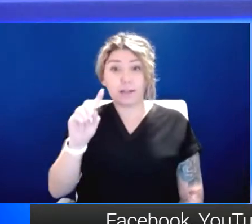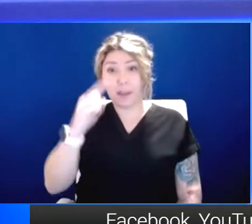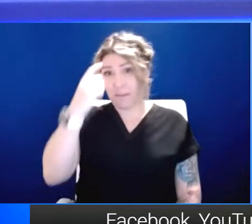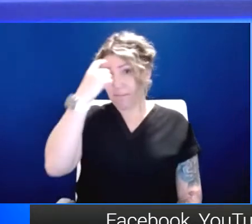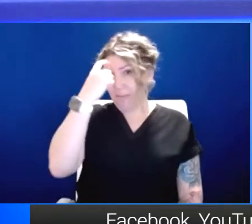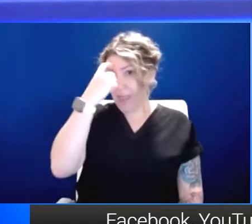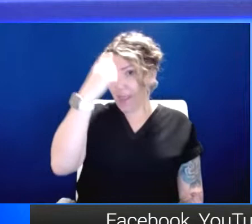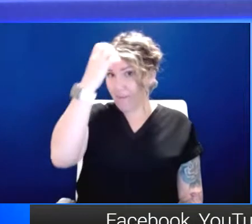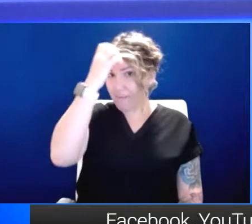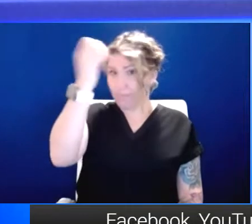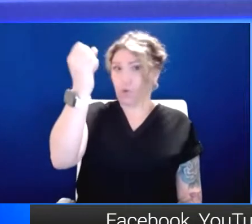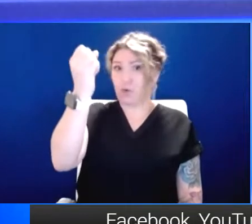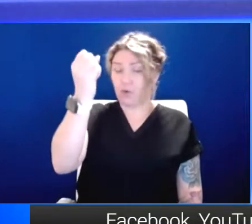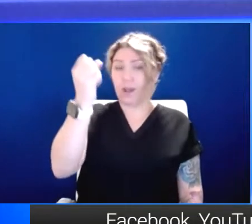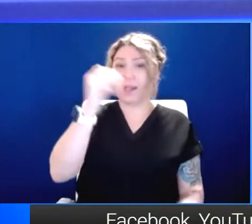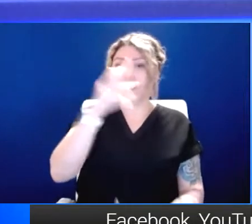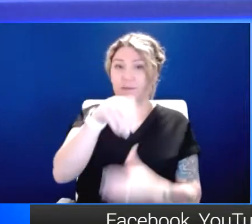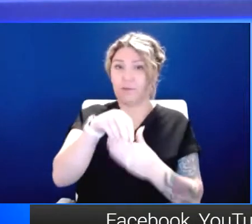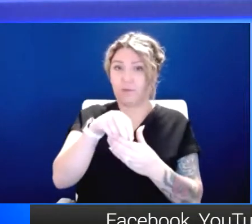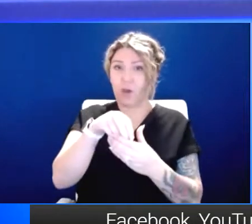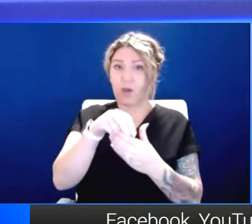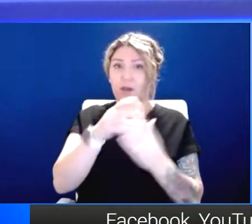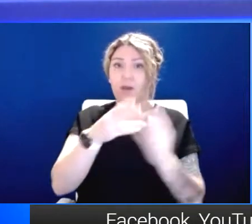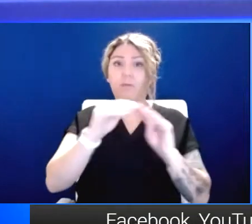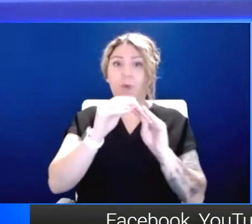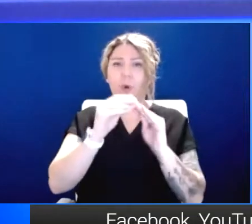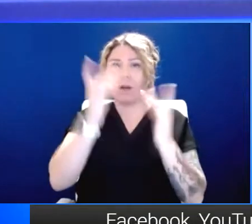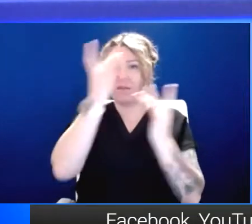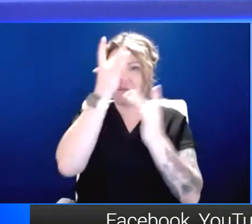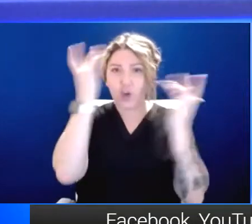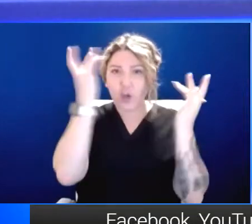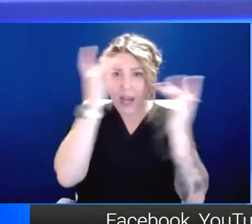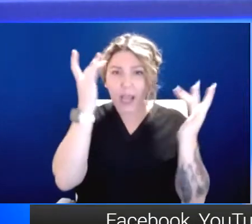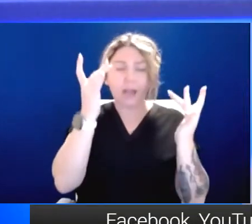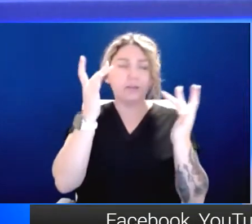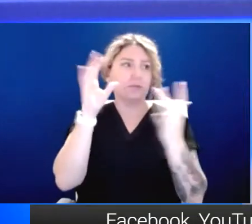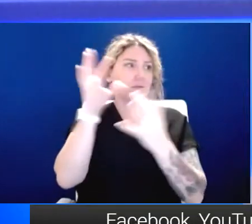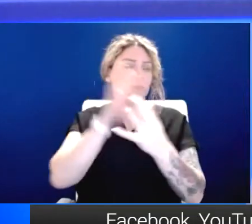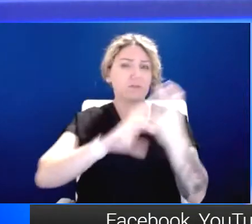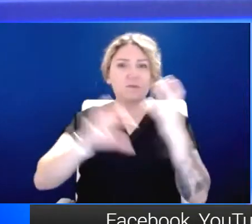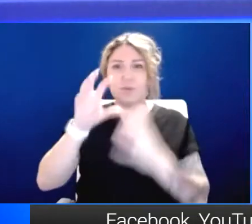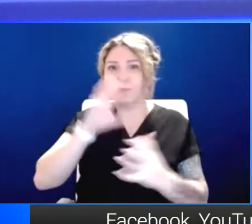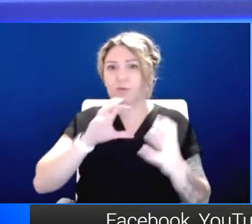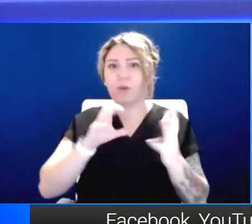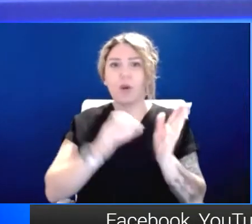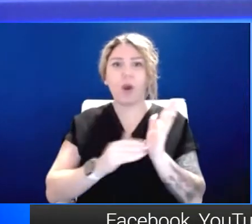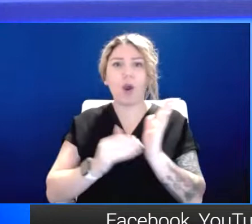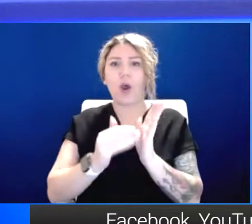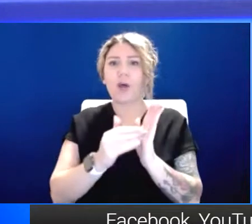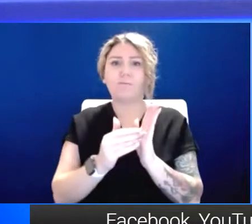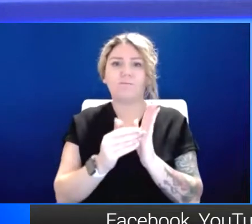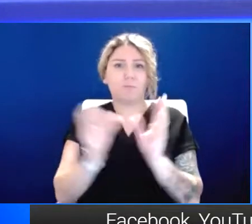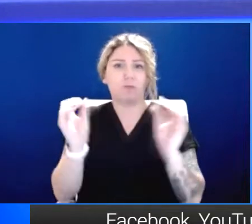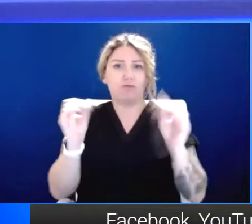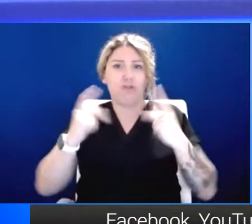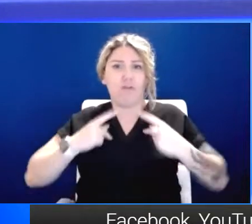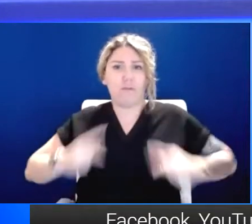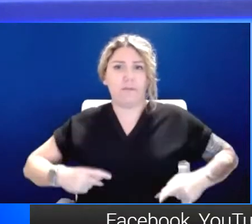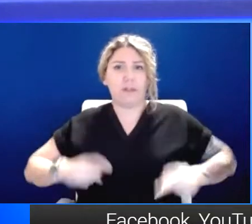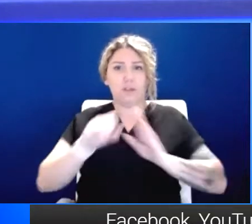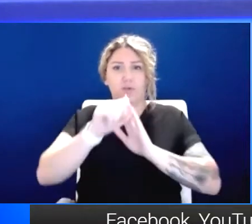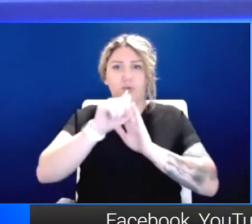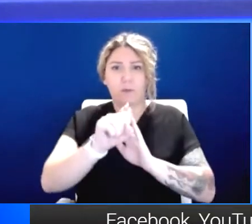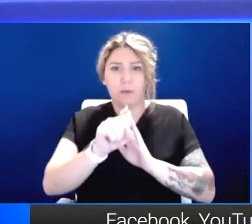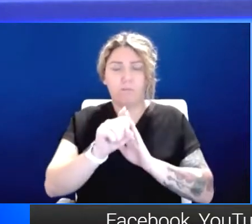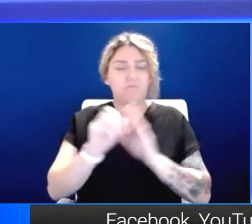So initially, the patient may become more forgetful, may have confusion. They often don't have any physical symptoms. They don't have any tremor.